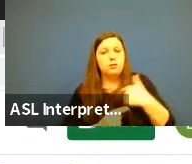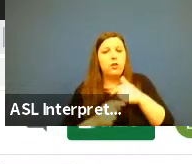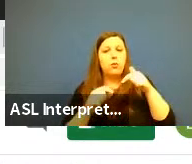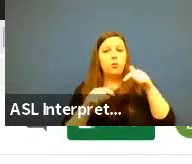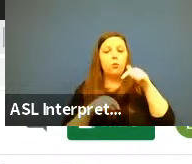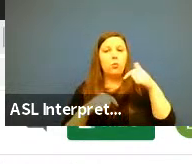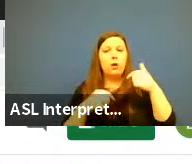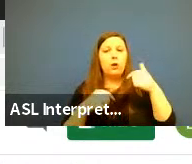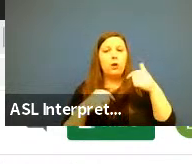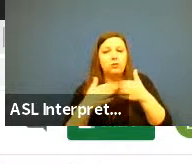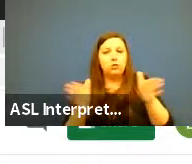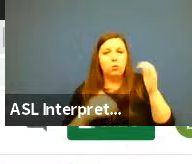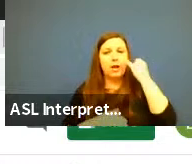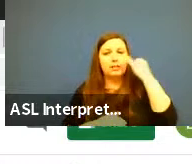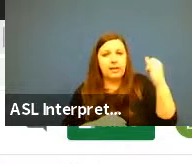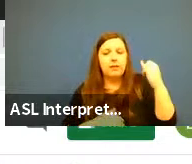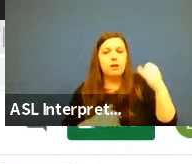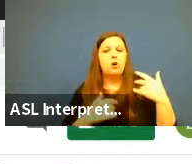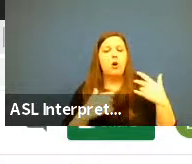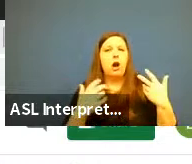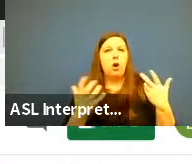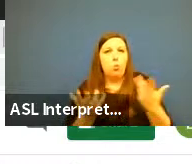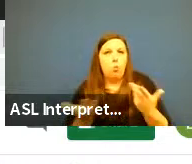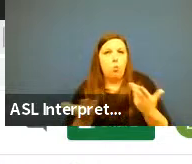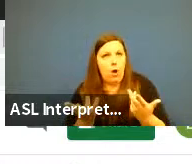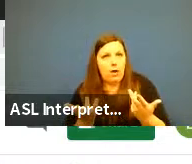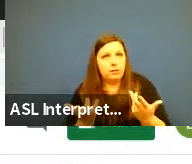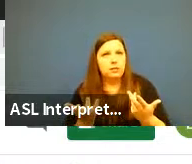a general idea of what the